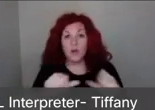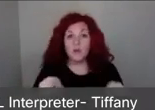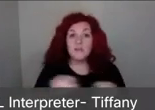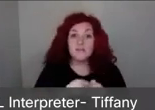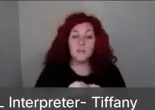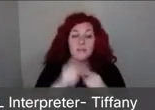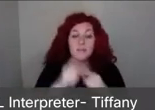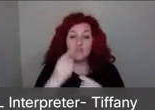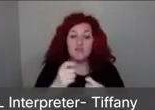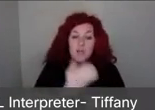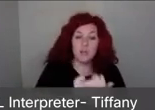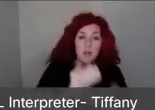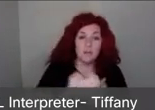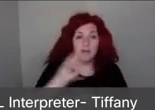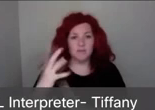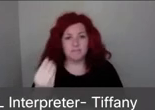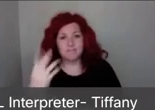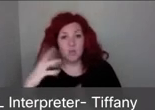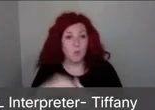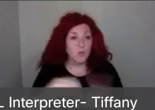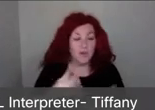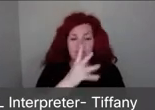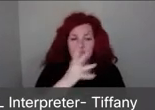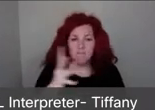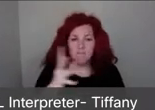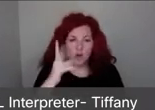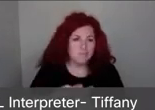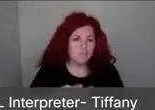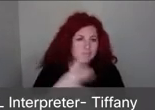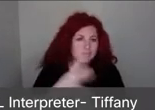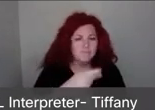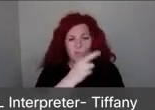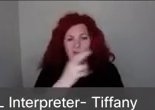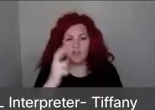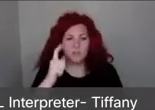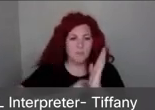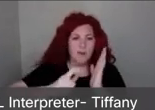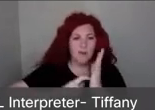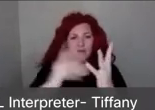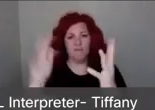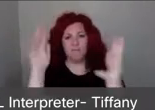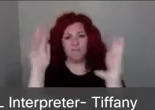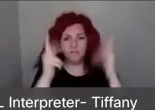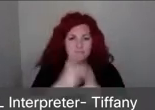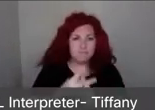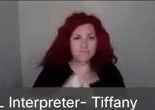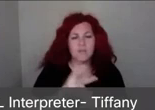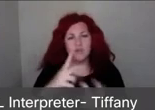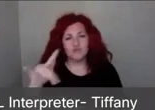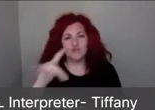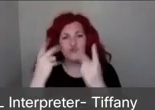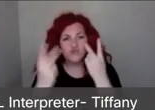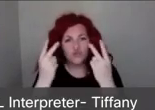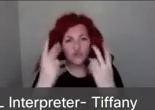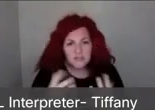culturally, including farming, ranching, mining, forestry, and tourism. Visitors from the Phoenix Valley and